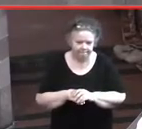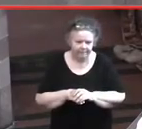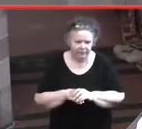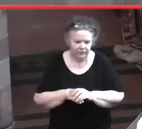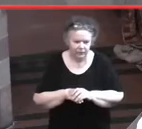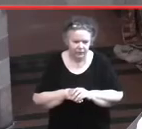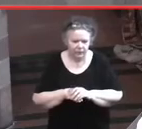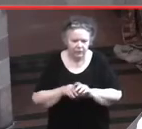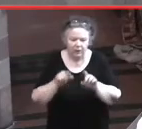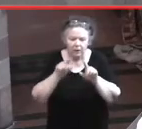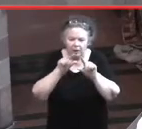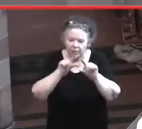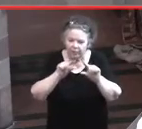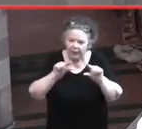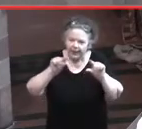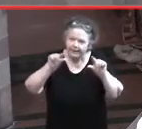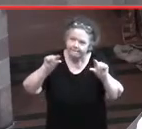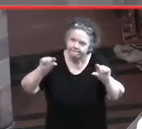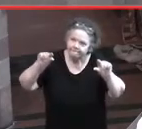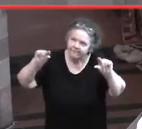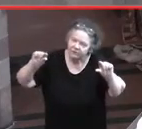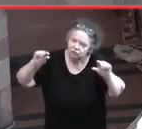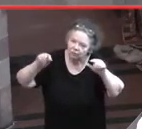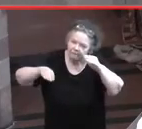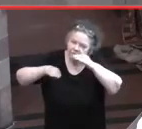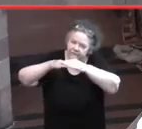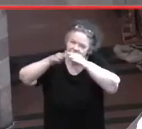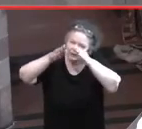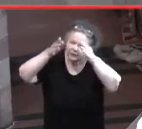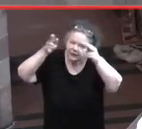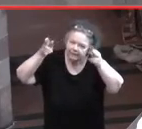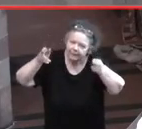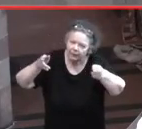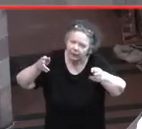The hem of his robe filled the temple.